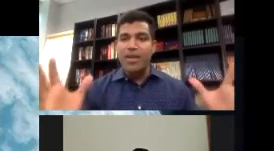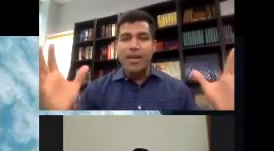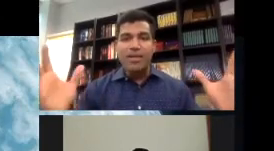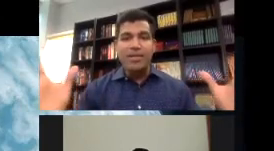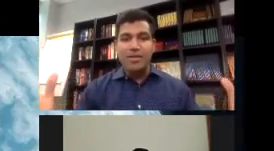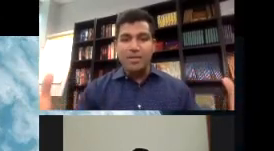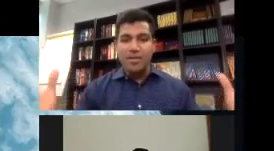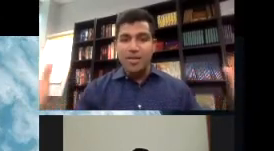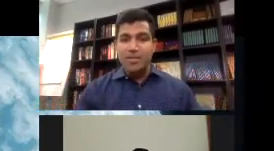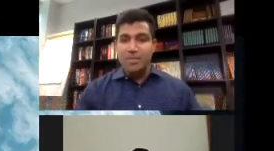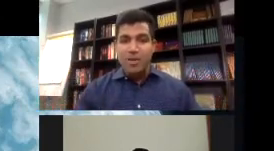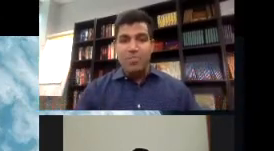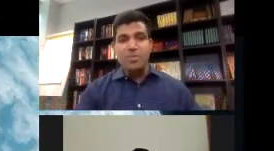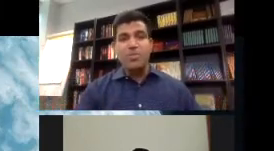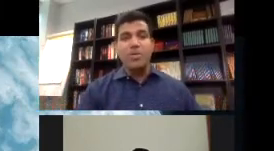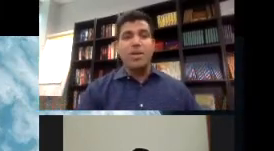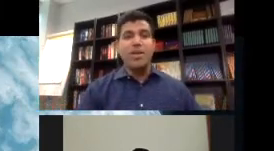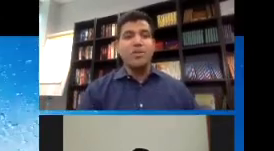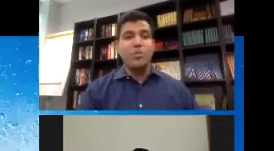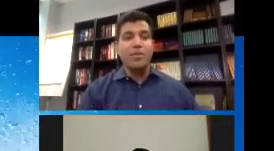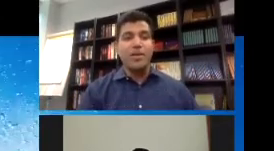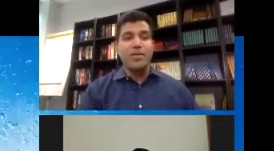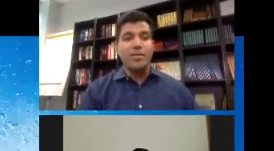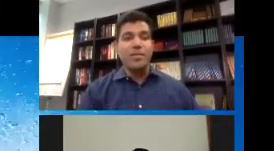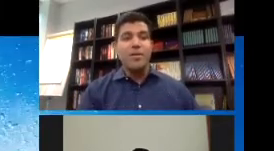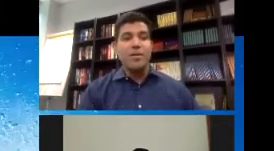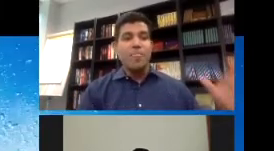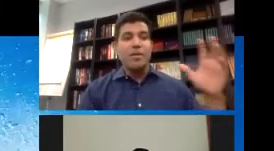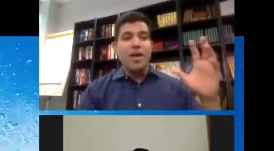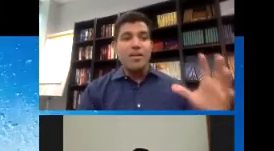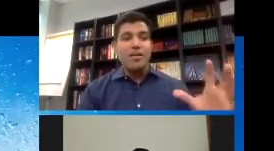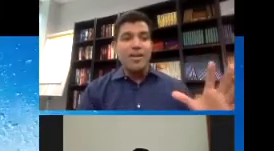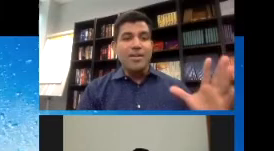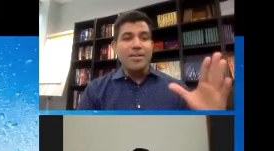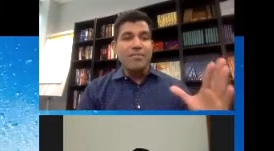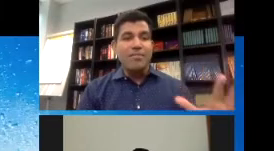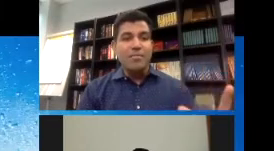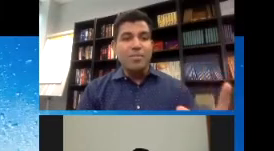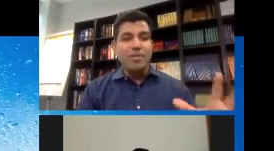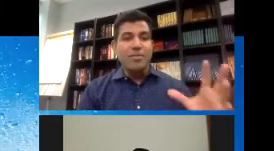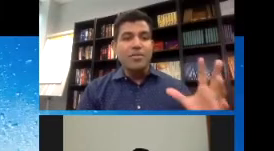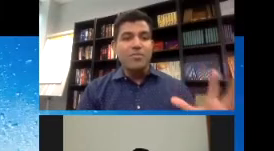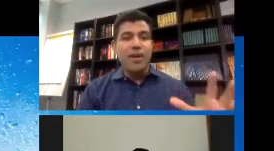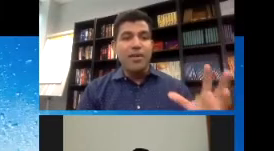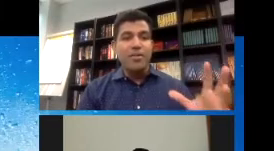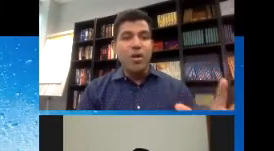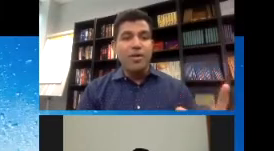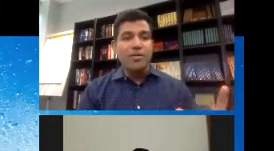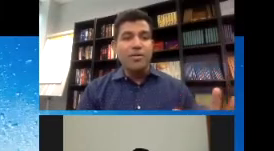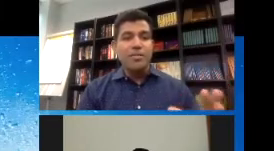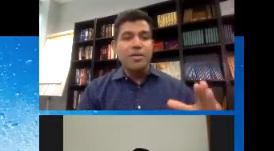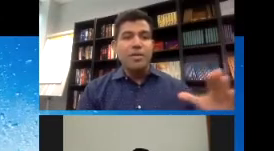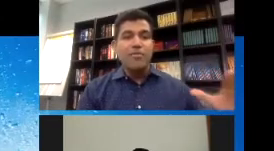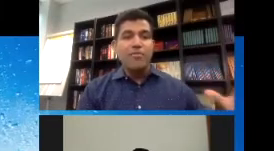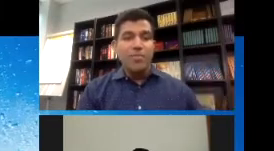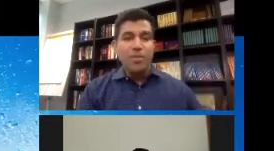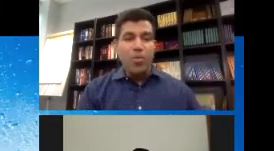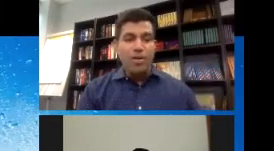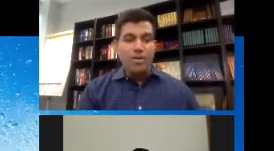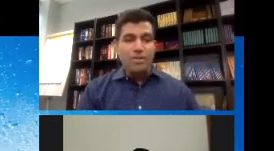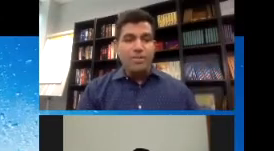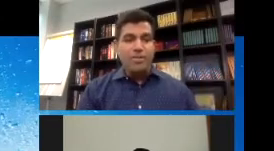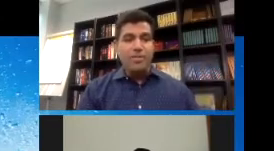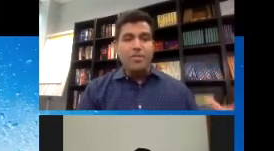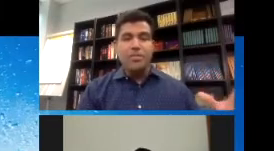the dry land earth. That is the purpose of the dry land, to be the earth. God created the firmament to divide the waters from